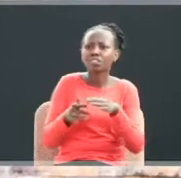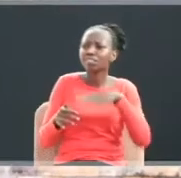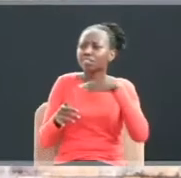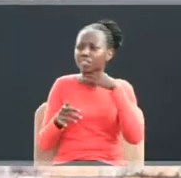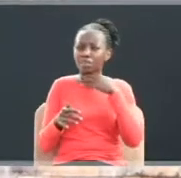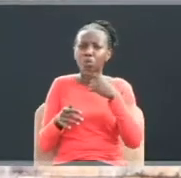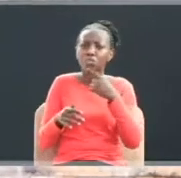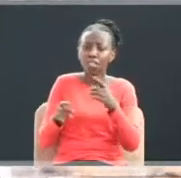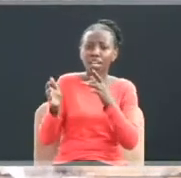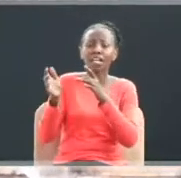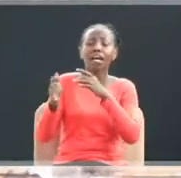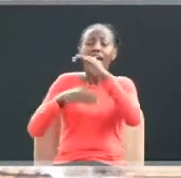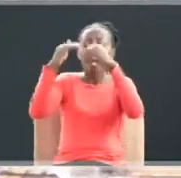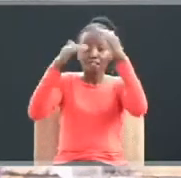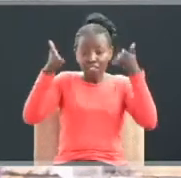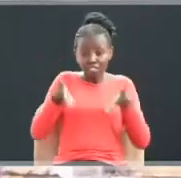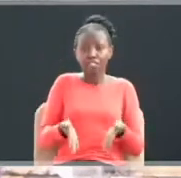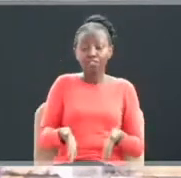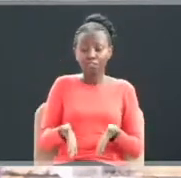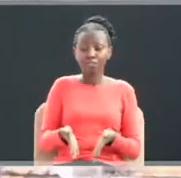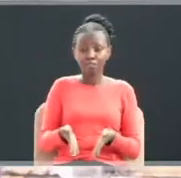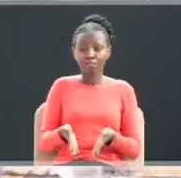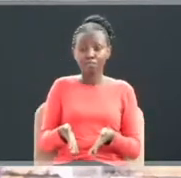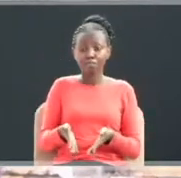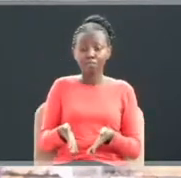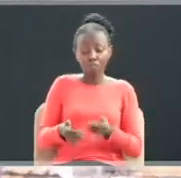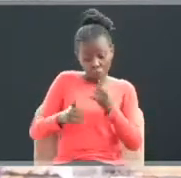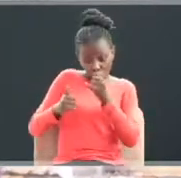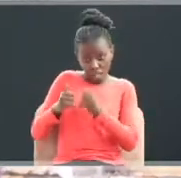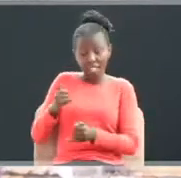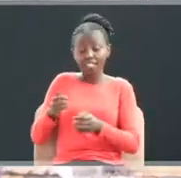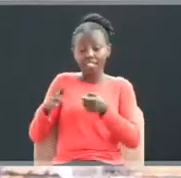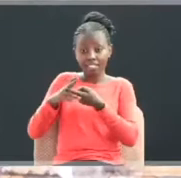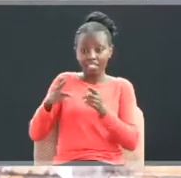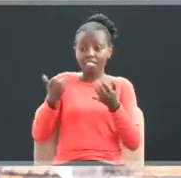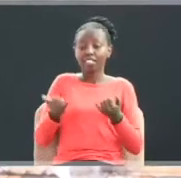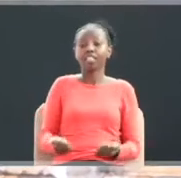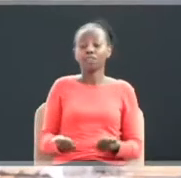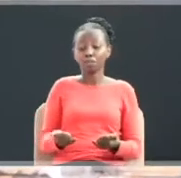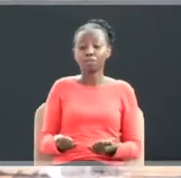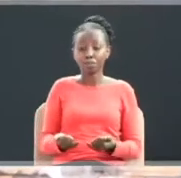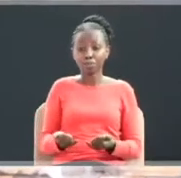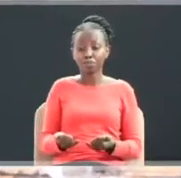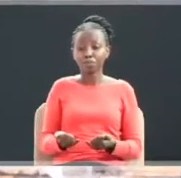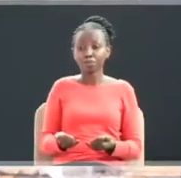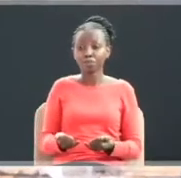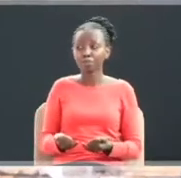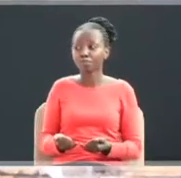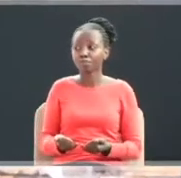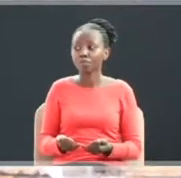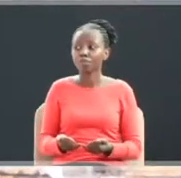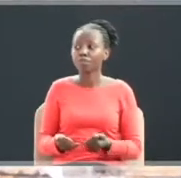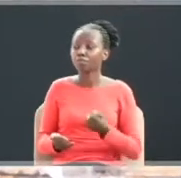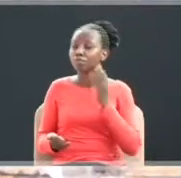is now. He never said it is then. So it is started from that very point. And we give God all the praise. Now to be sure, Peter